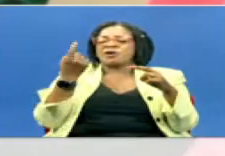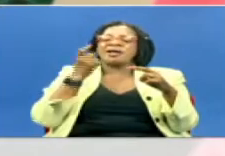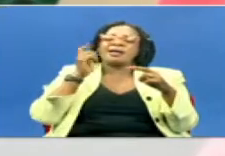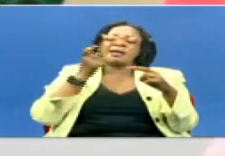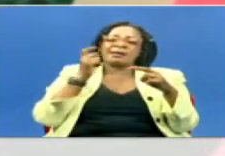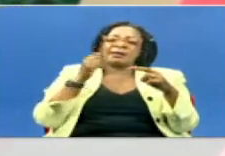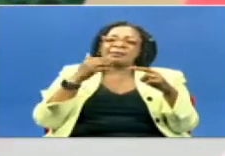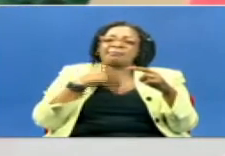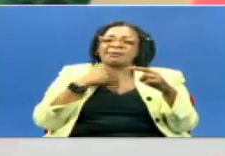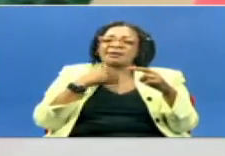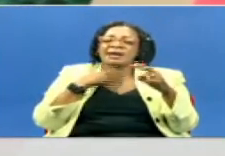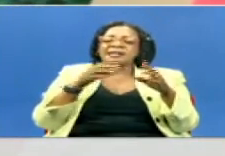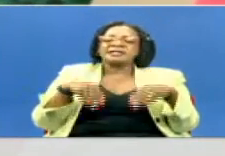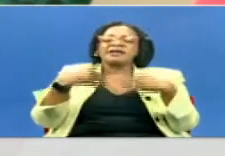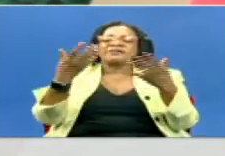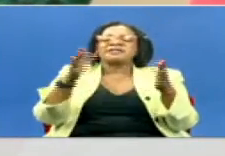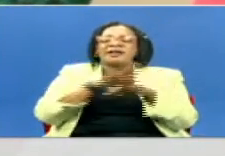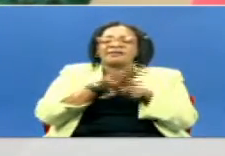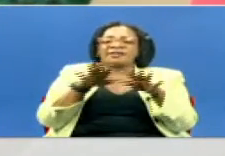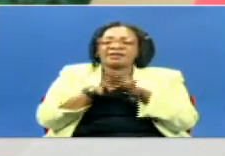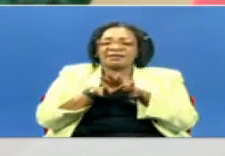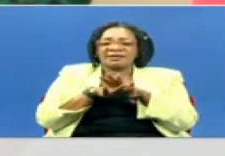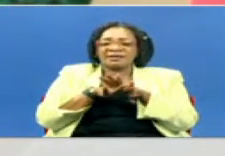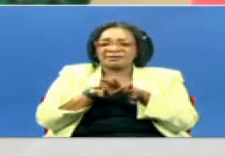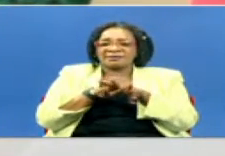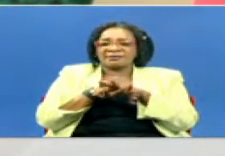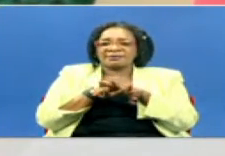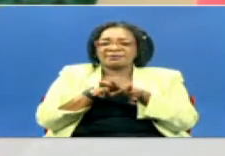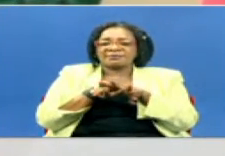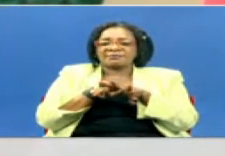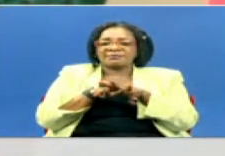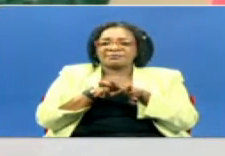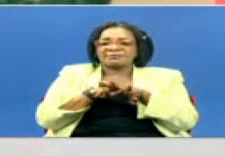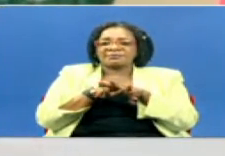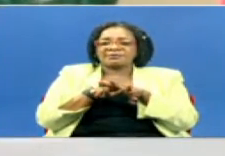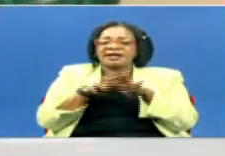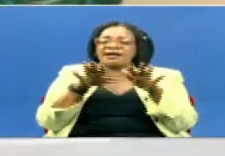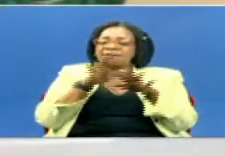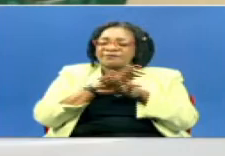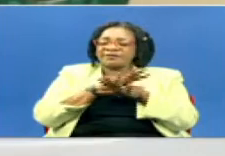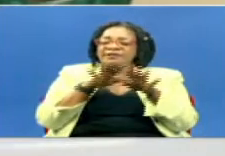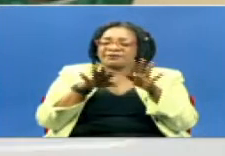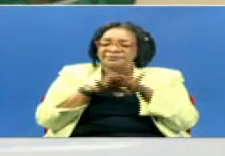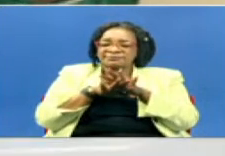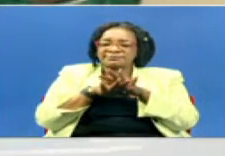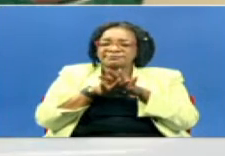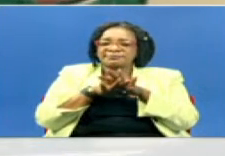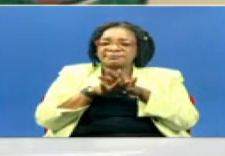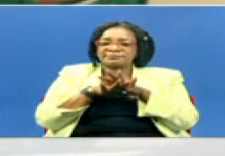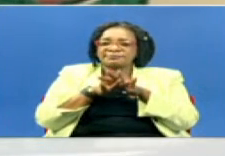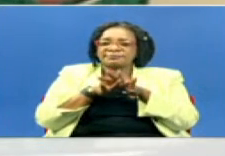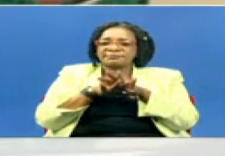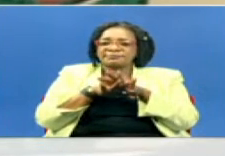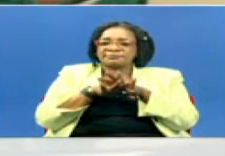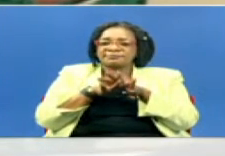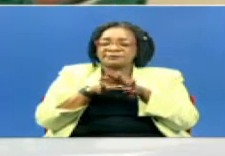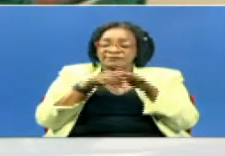I sacrifice everything. I have sacrificed everything for this